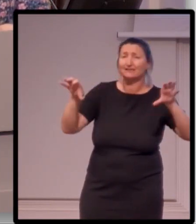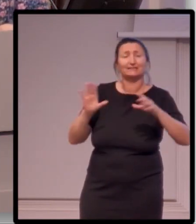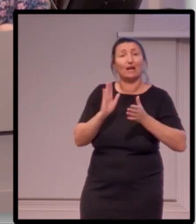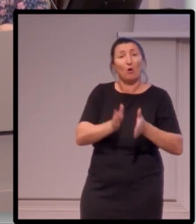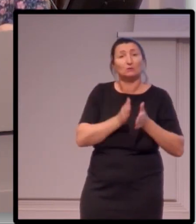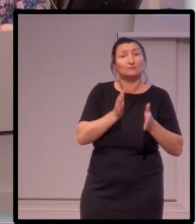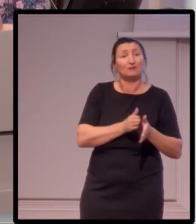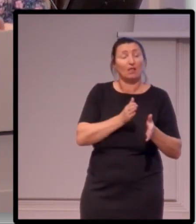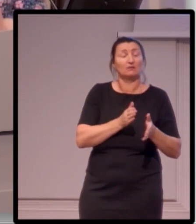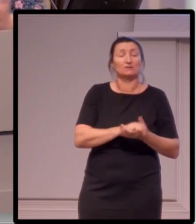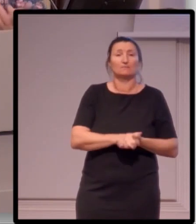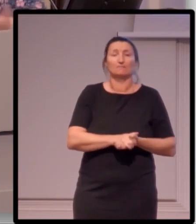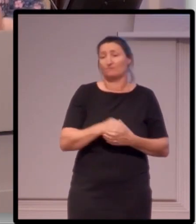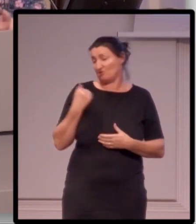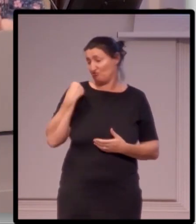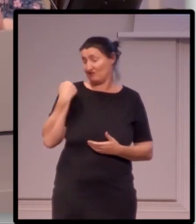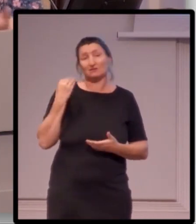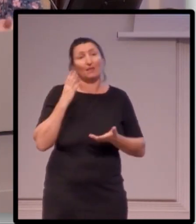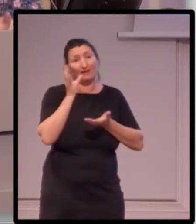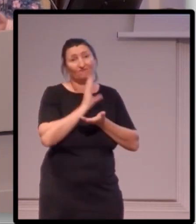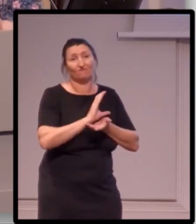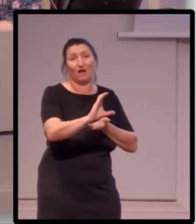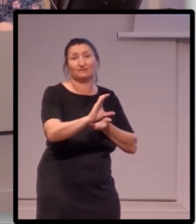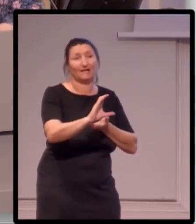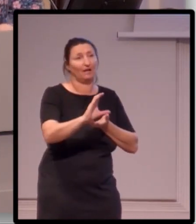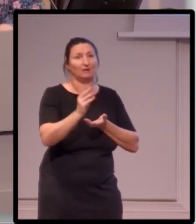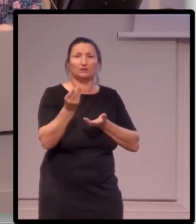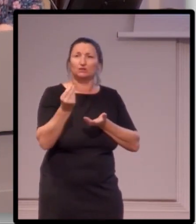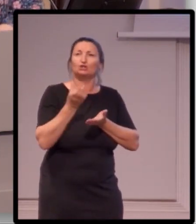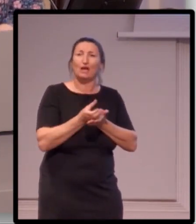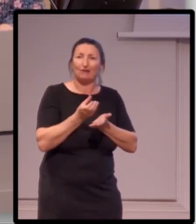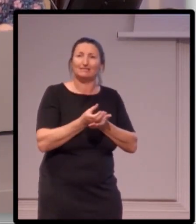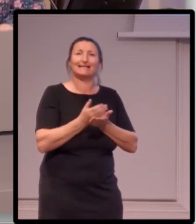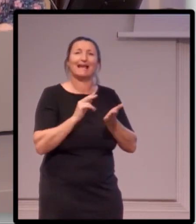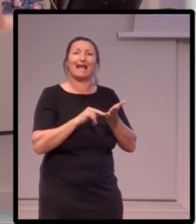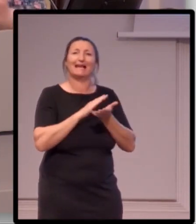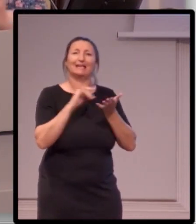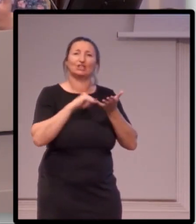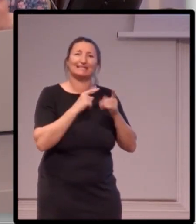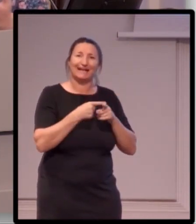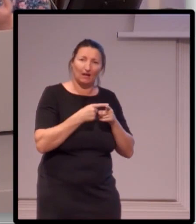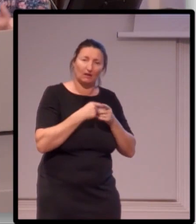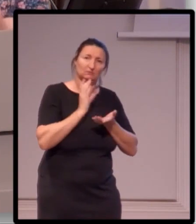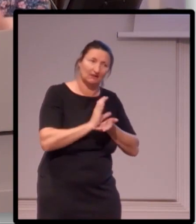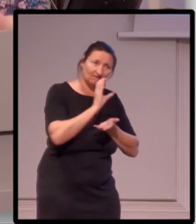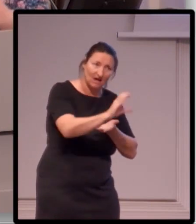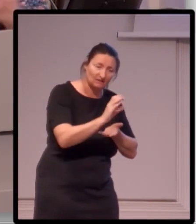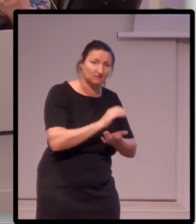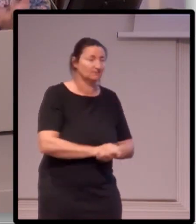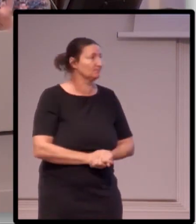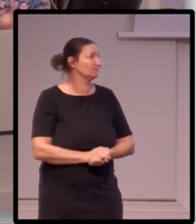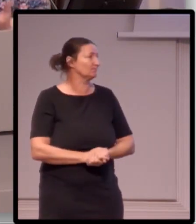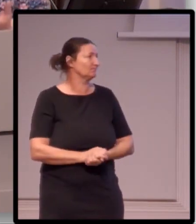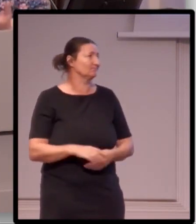couple of years with some really recent funding as well from different charities, but also NHS England. And, just thinking about what you were saying, Lucy, they're